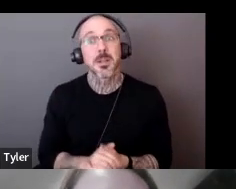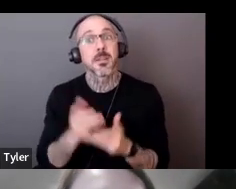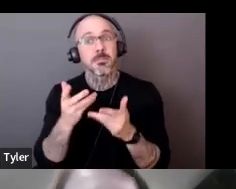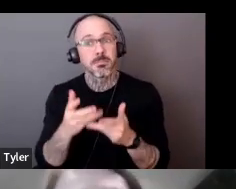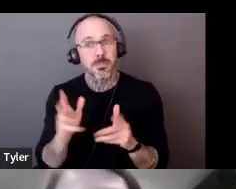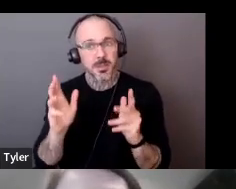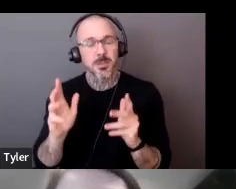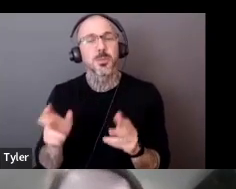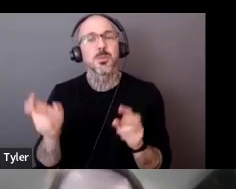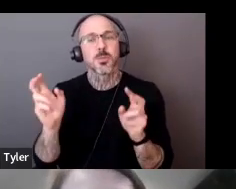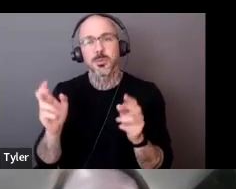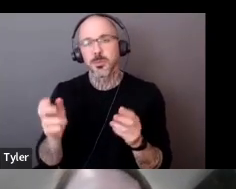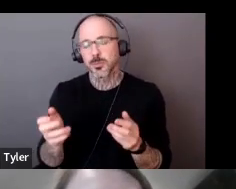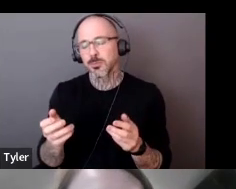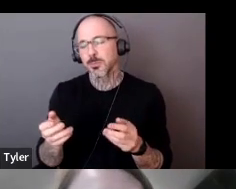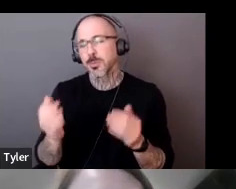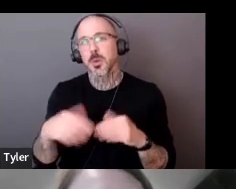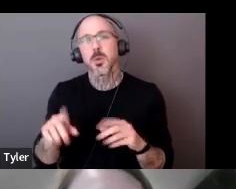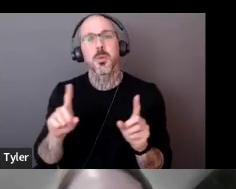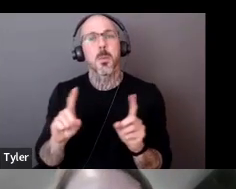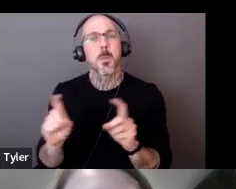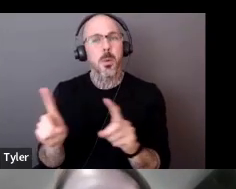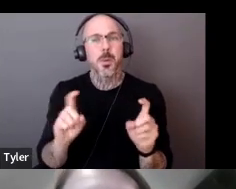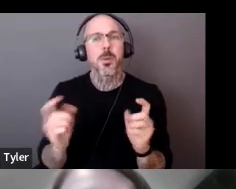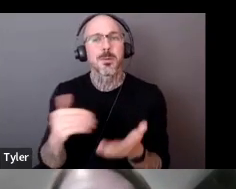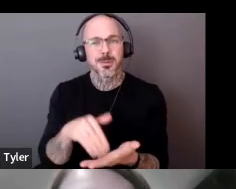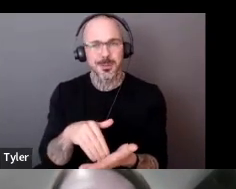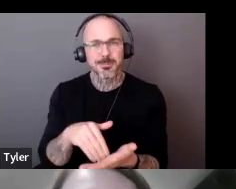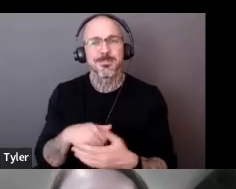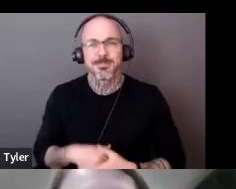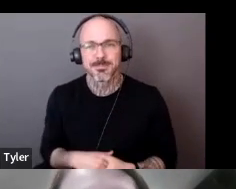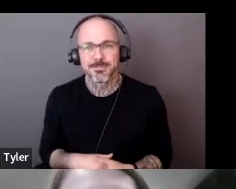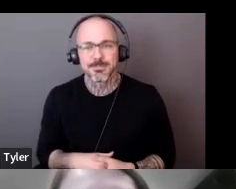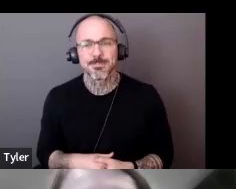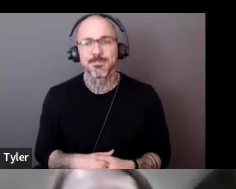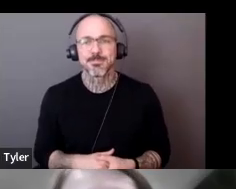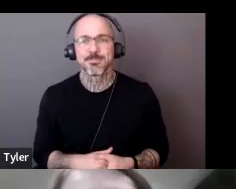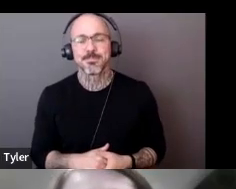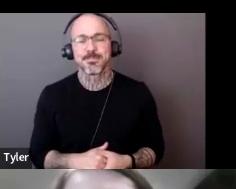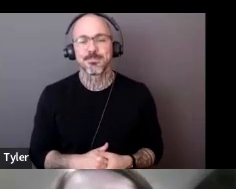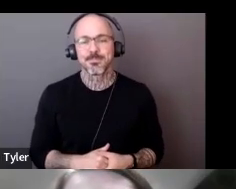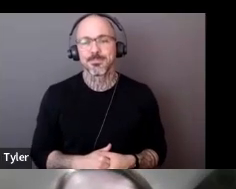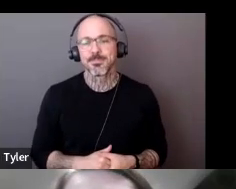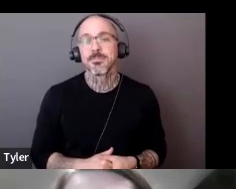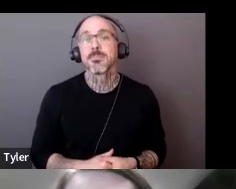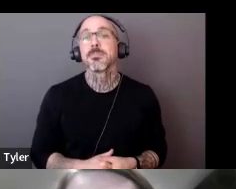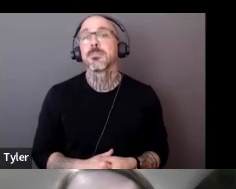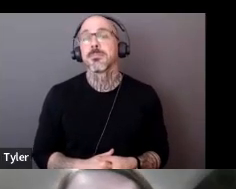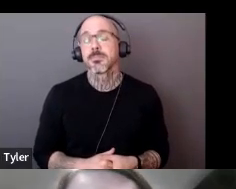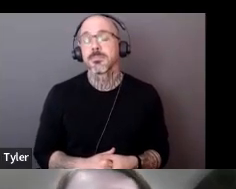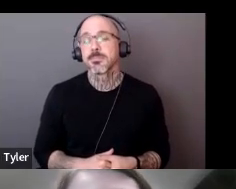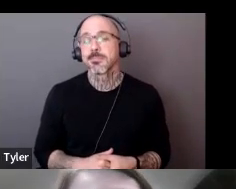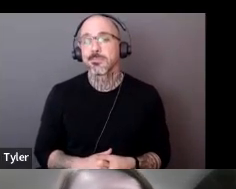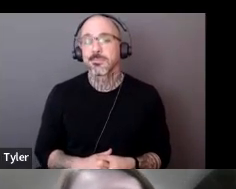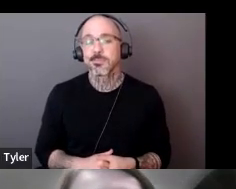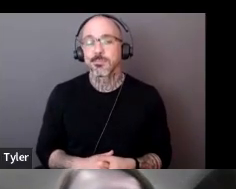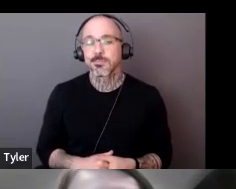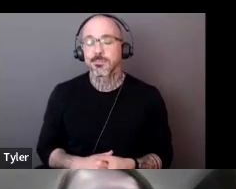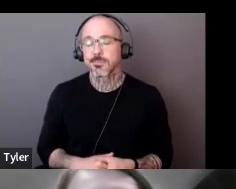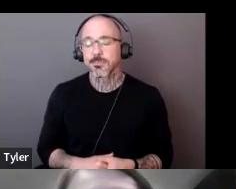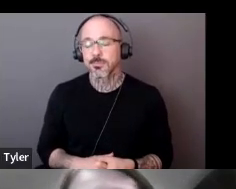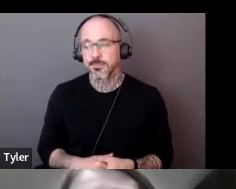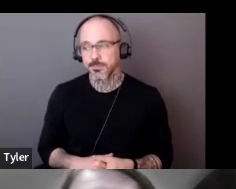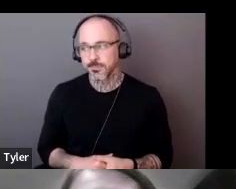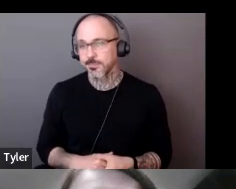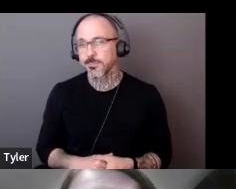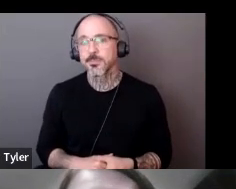discussion and go into one more poll for the audience. So, Tara, as we've mentioned throughout the panel, many people who